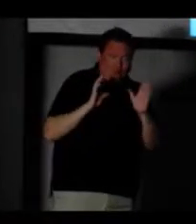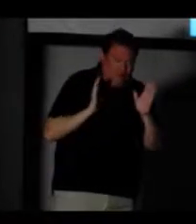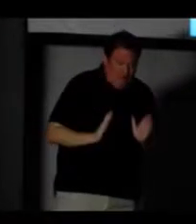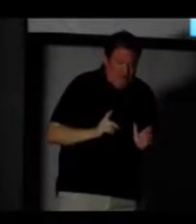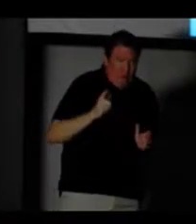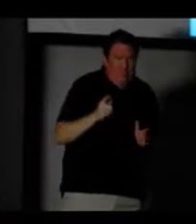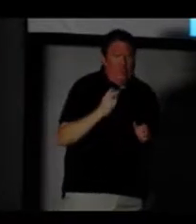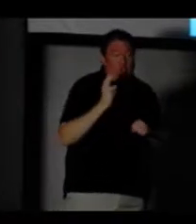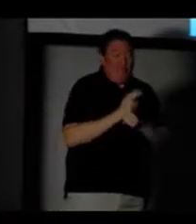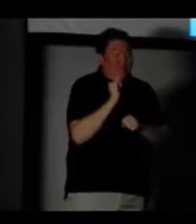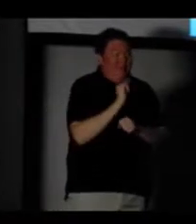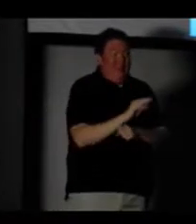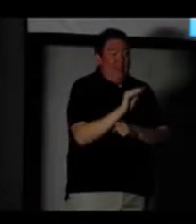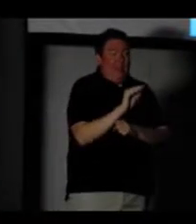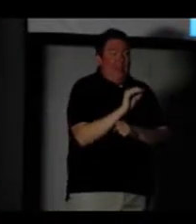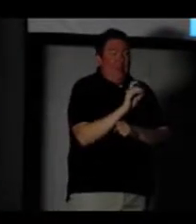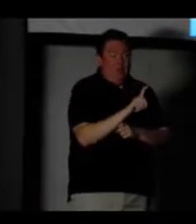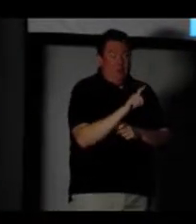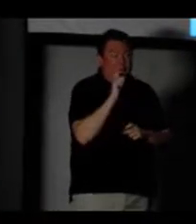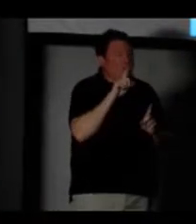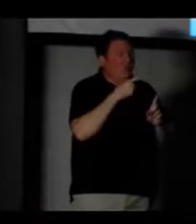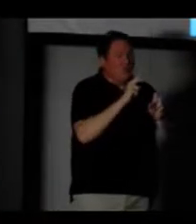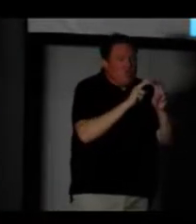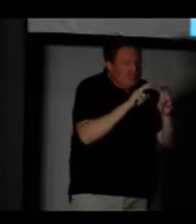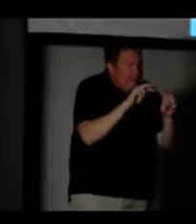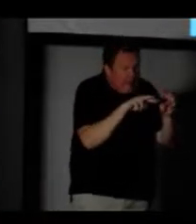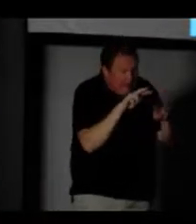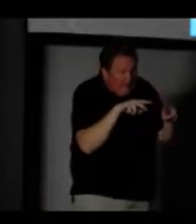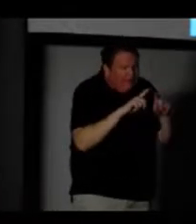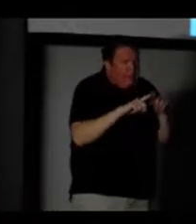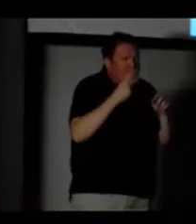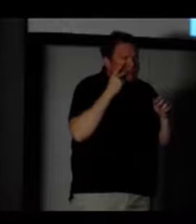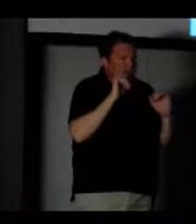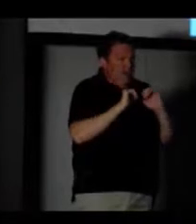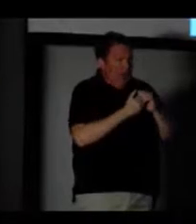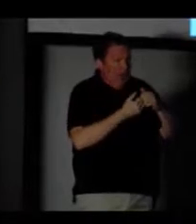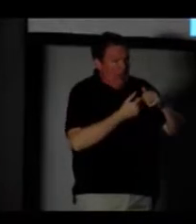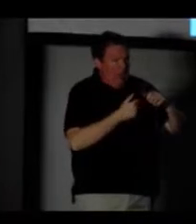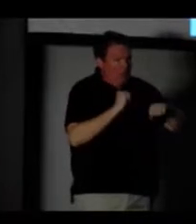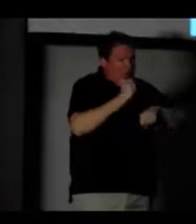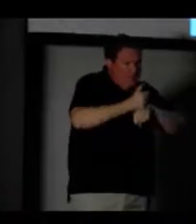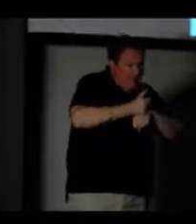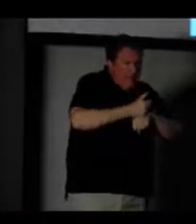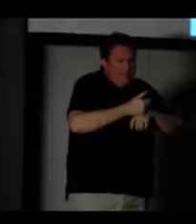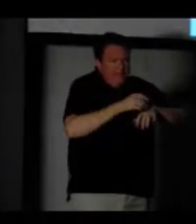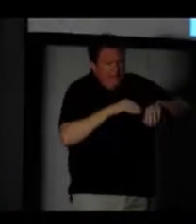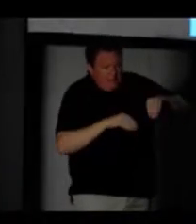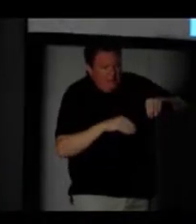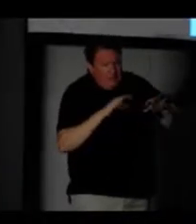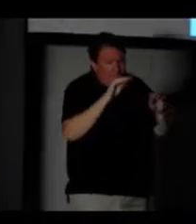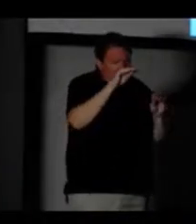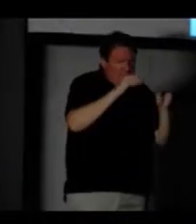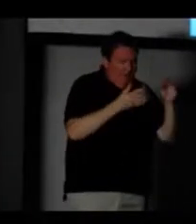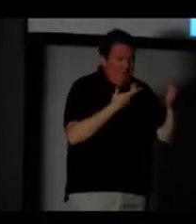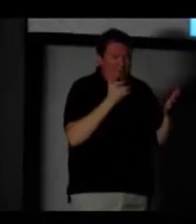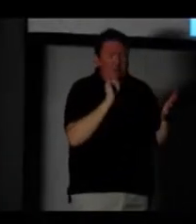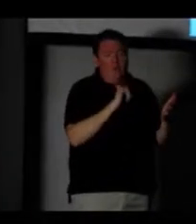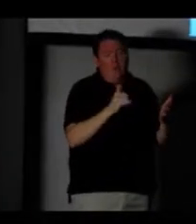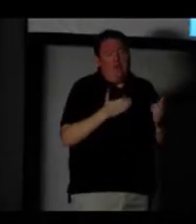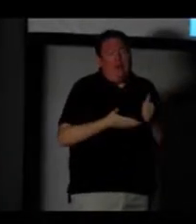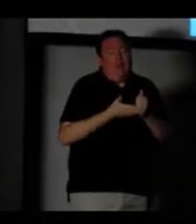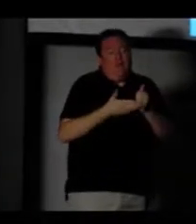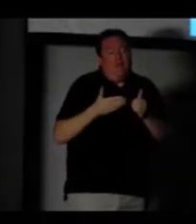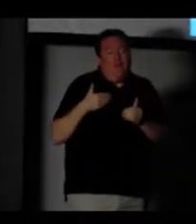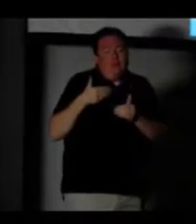of that model, not just looking at it, but the articulation of that model in order to inspire the next generation, in this case of